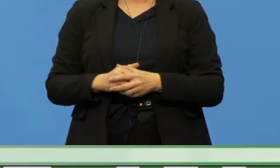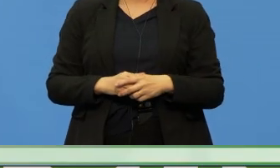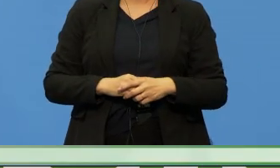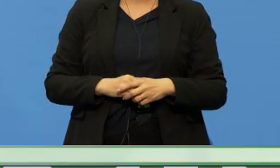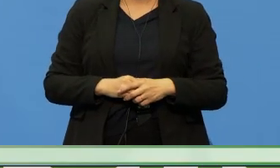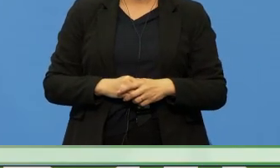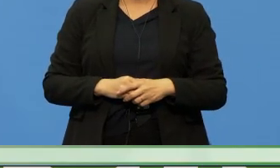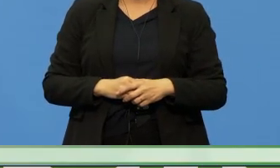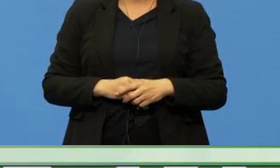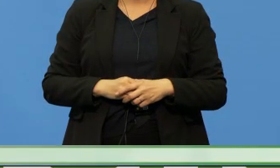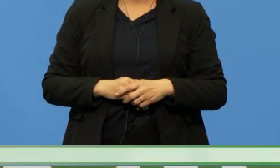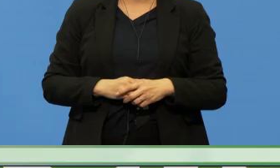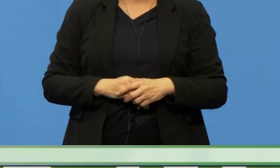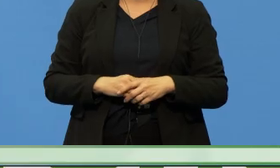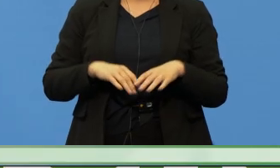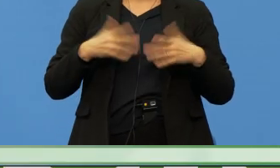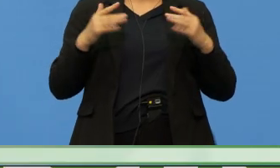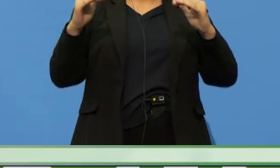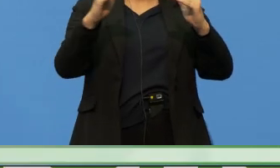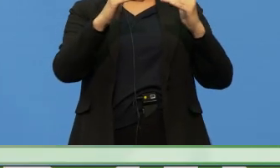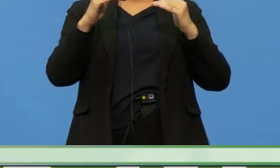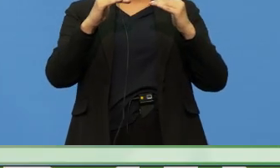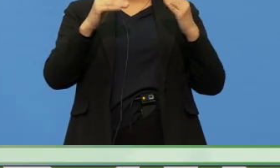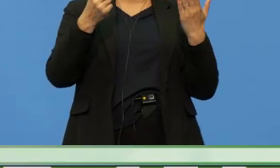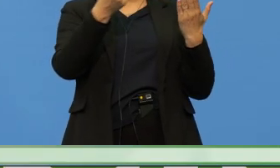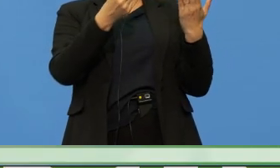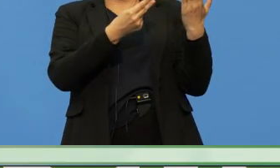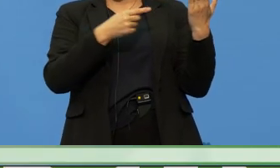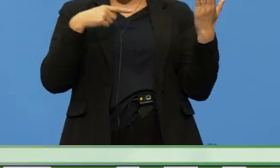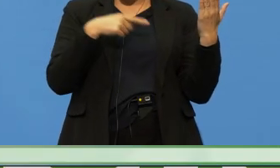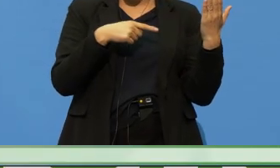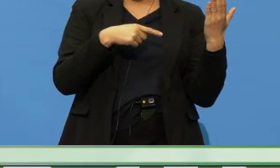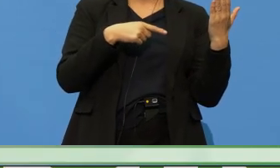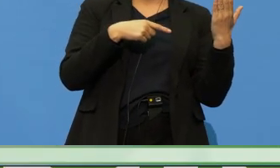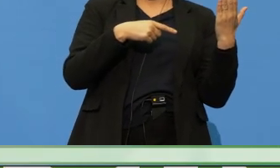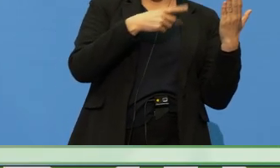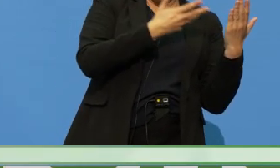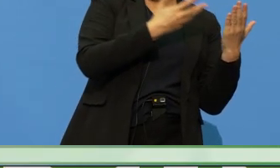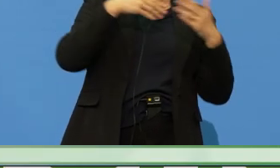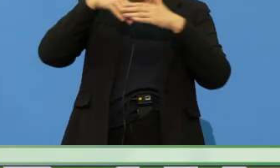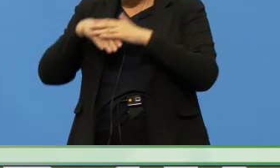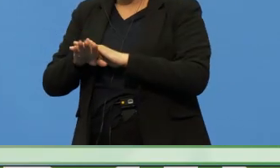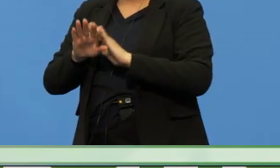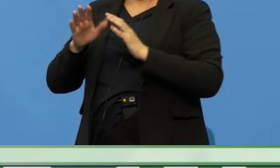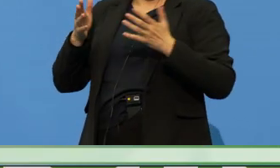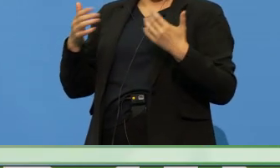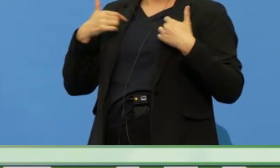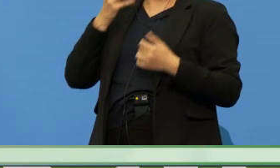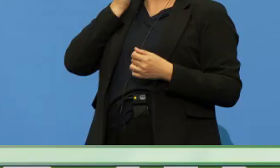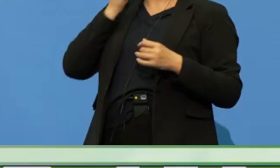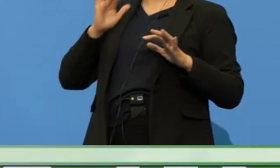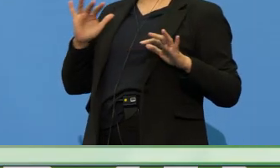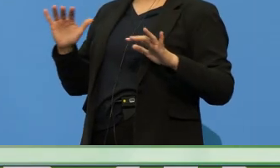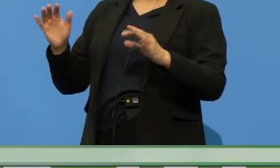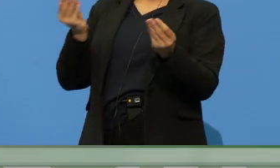translating the value-based concept into tangible designs and experiences. Which is why I now